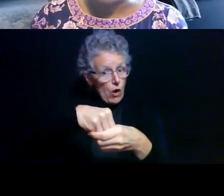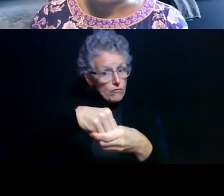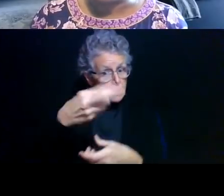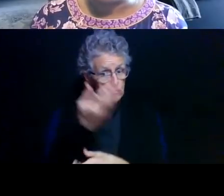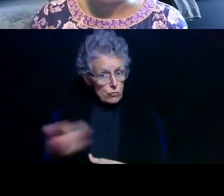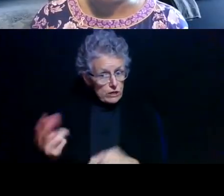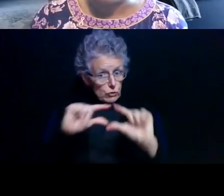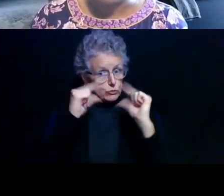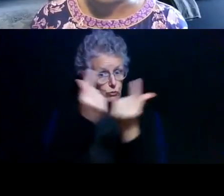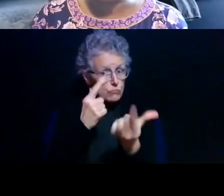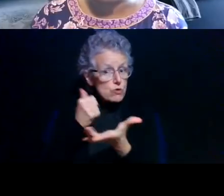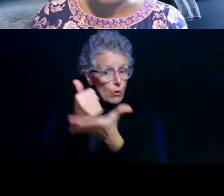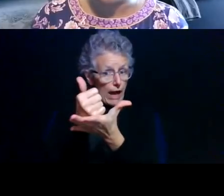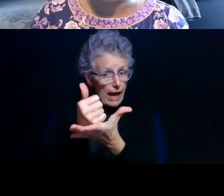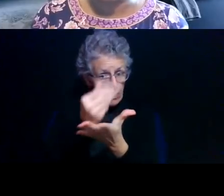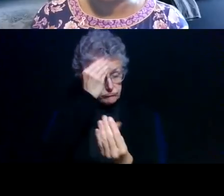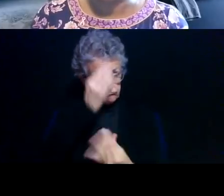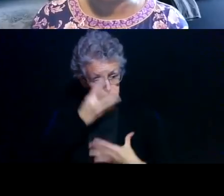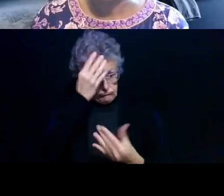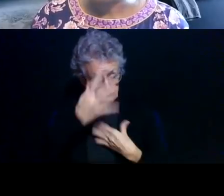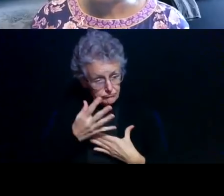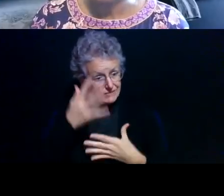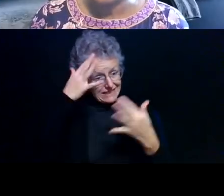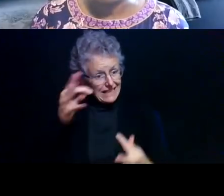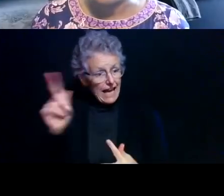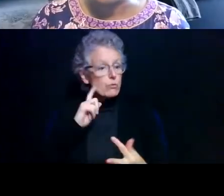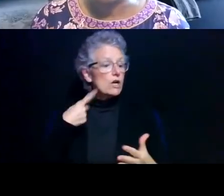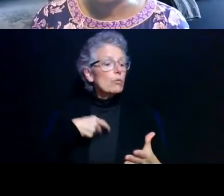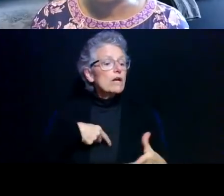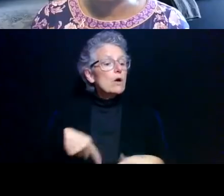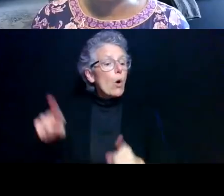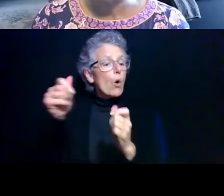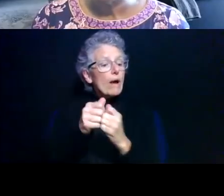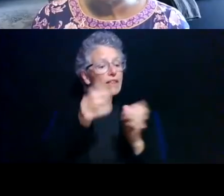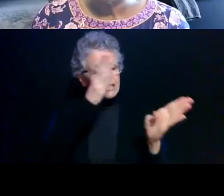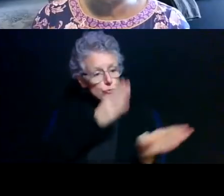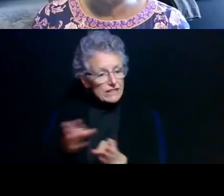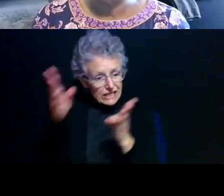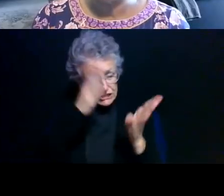resource groups to help to inform our strategic direction. Next slide, please.